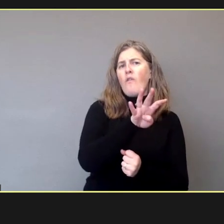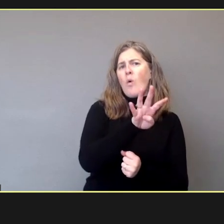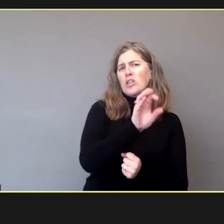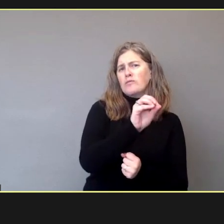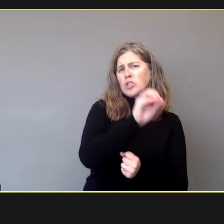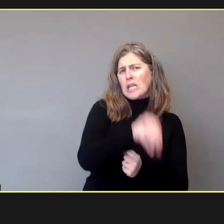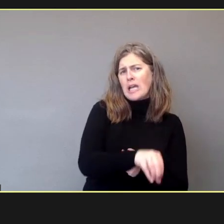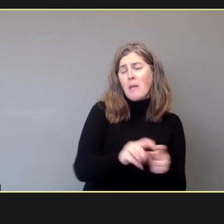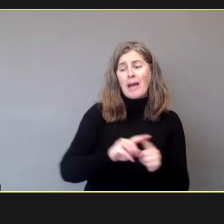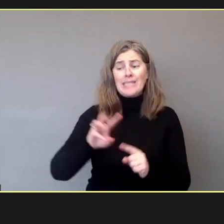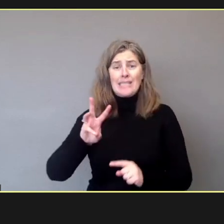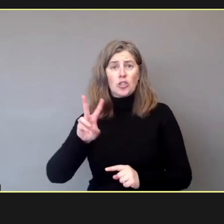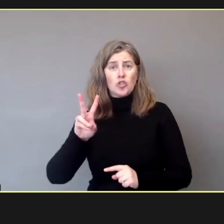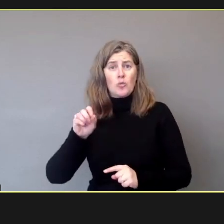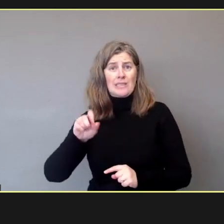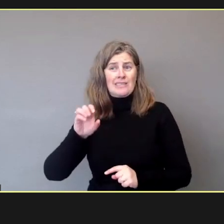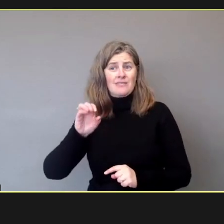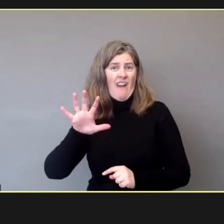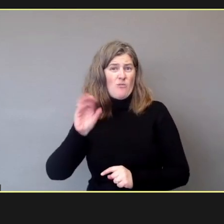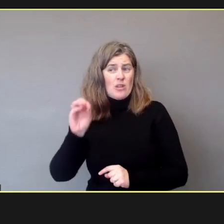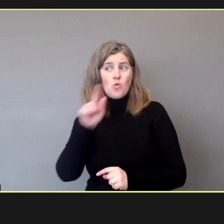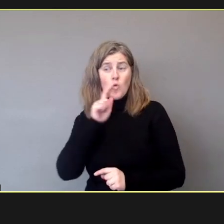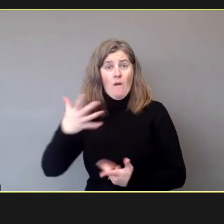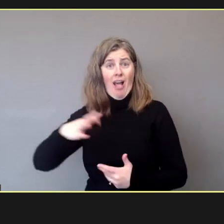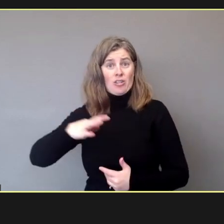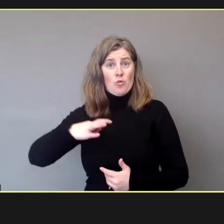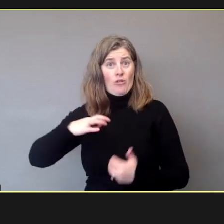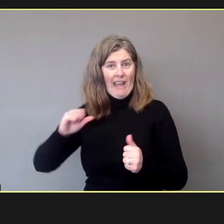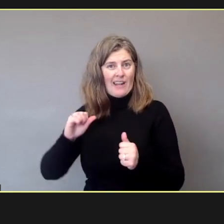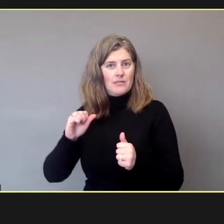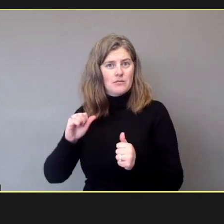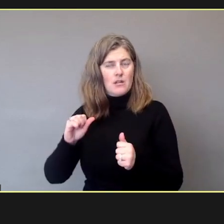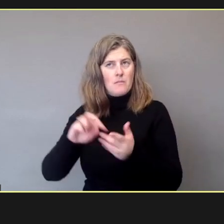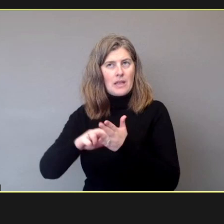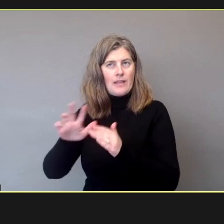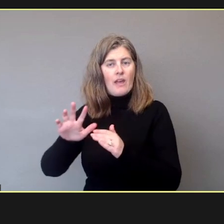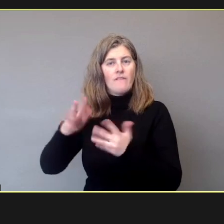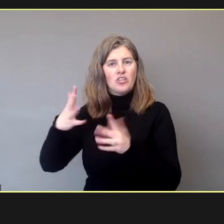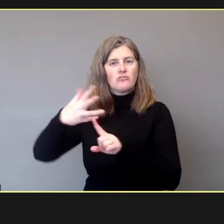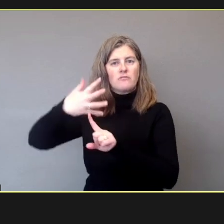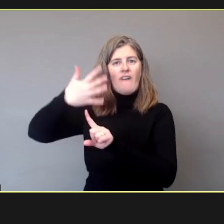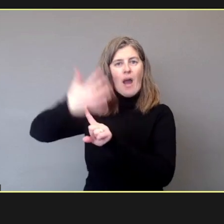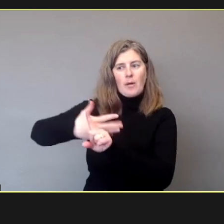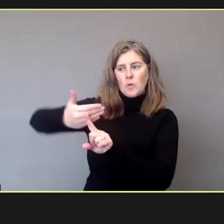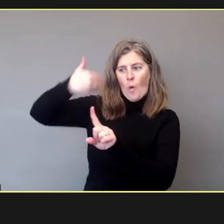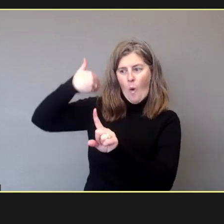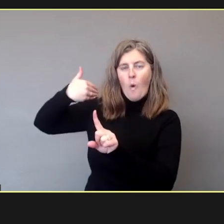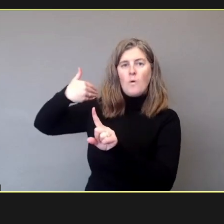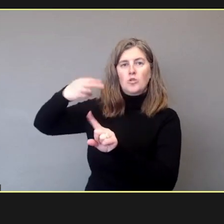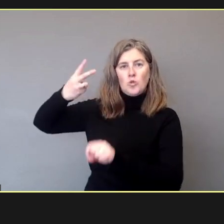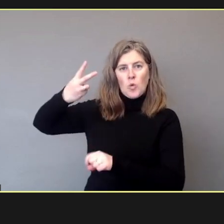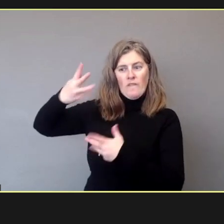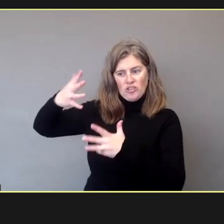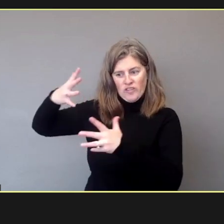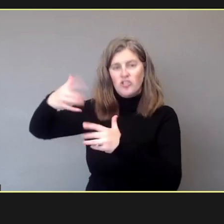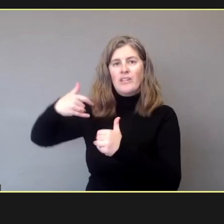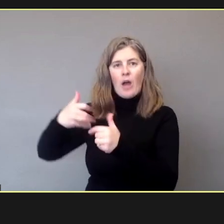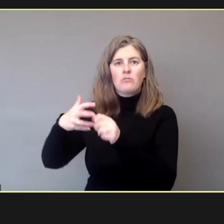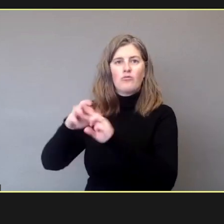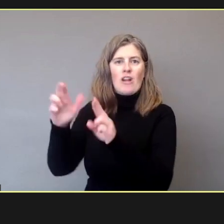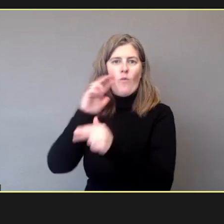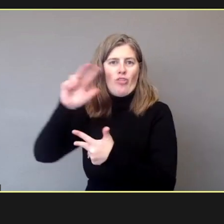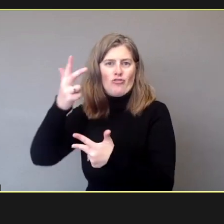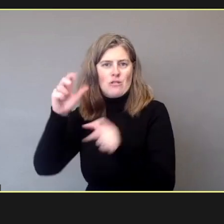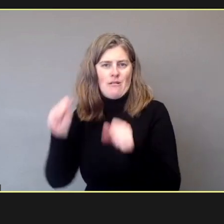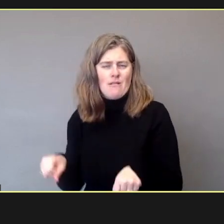booster. In other words, primary series more than 5 months ago. I'm just talking about the 2-shot vaccines now. And so I think